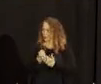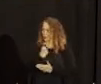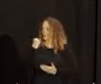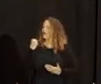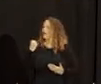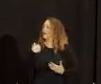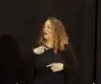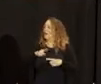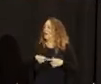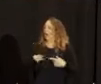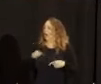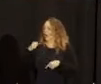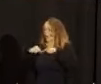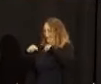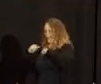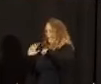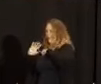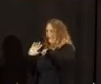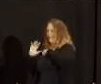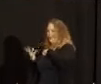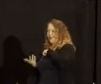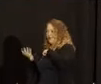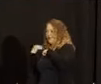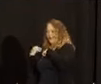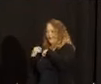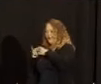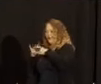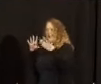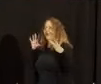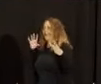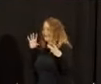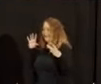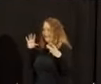we can't go back to doing things the same old way because it's not the same old way.